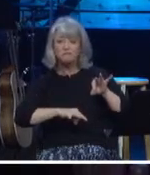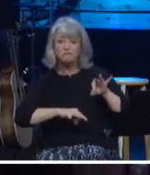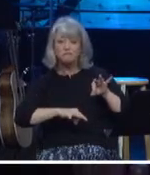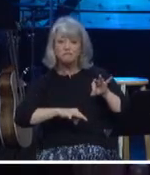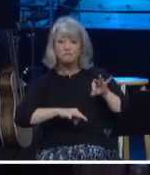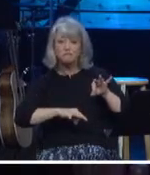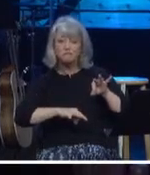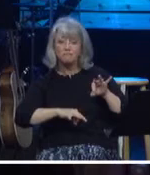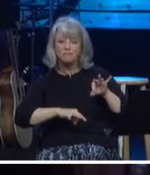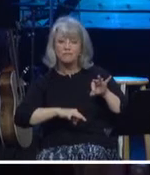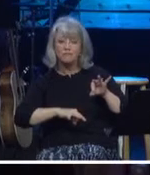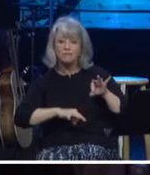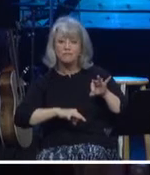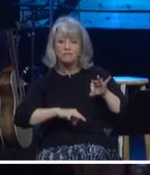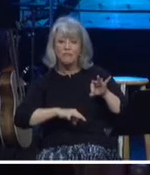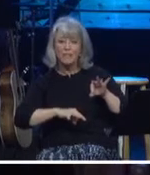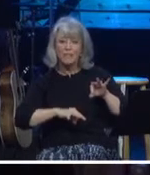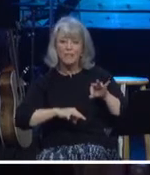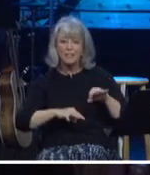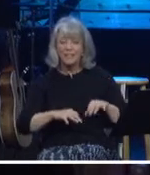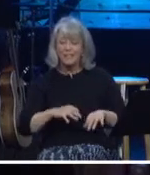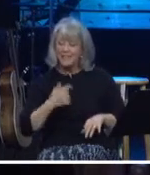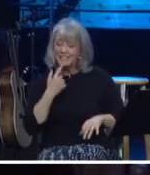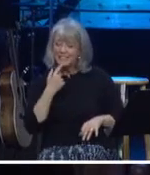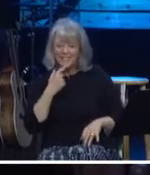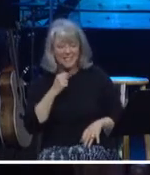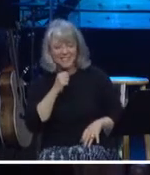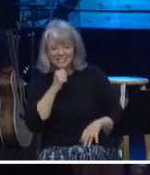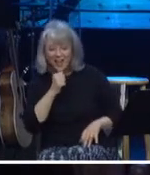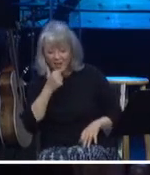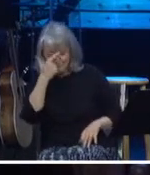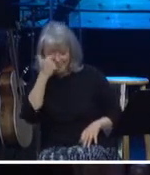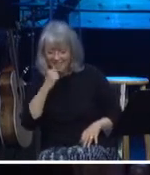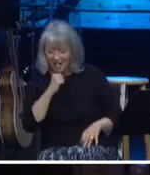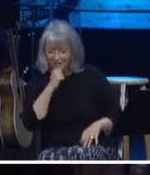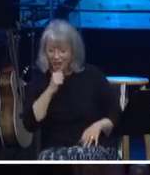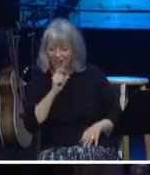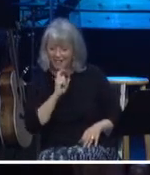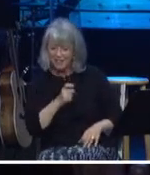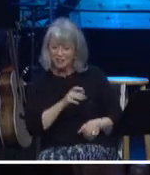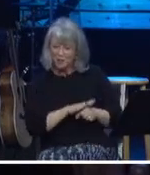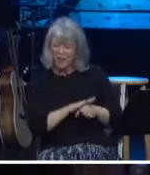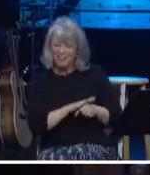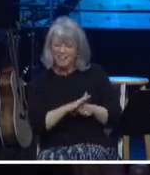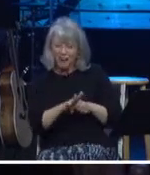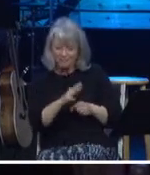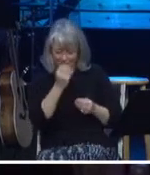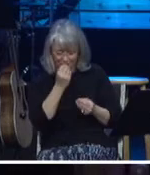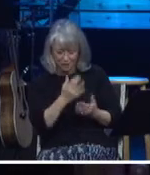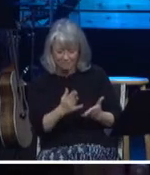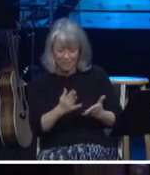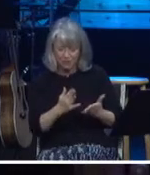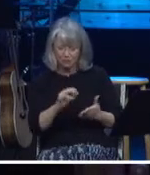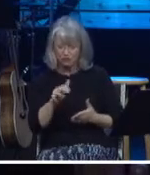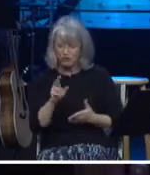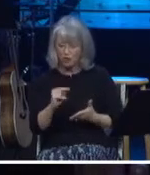now. He's going to say, it's not because I haven't given you enough information. Throughout John's gospel, you'll always see this or hear this, show